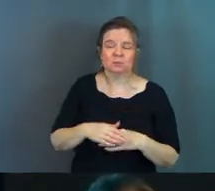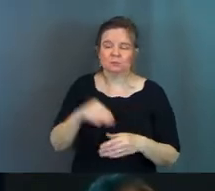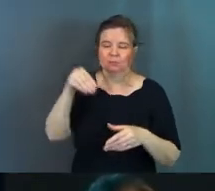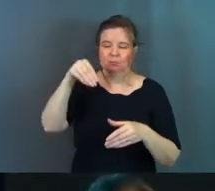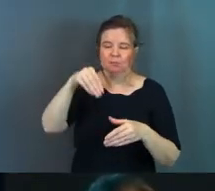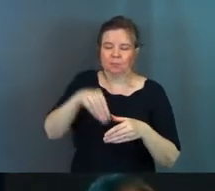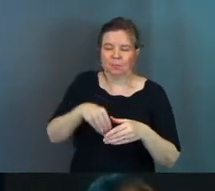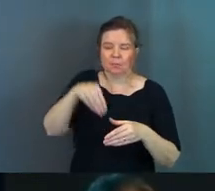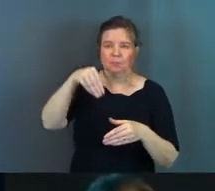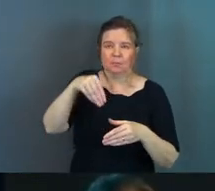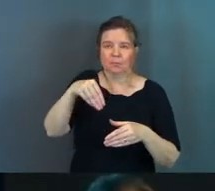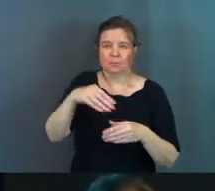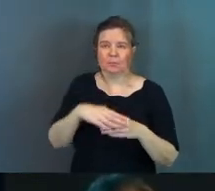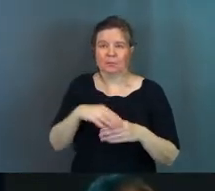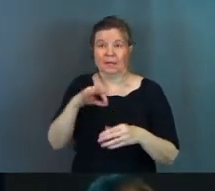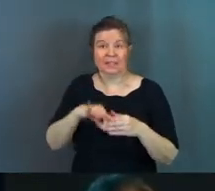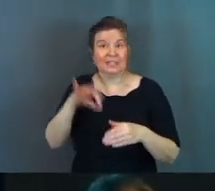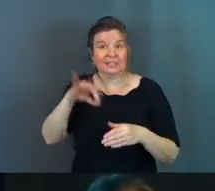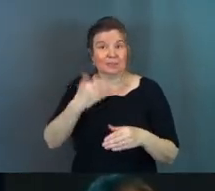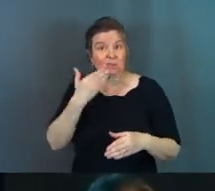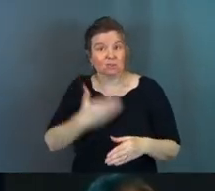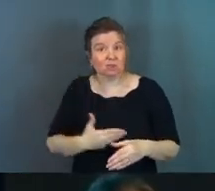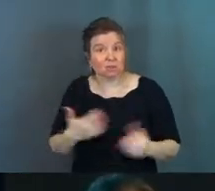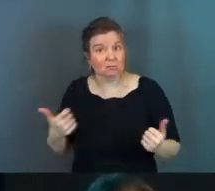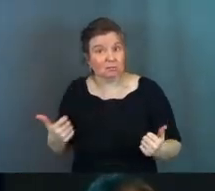And hey, the dipping's good.